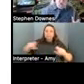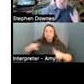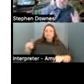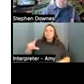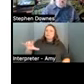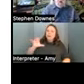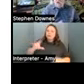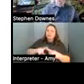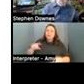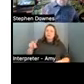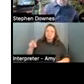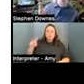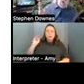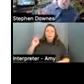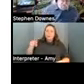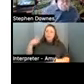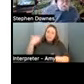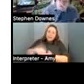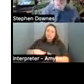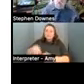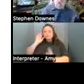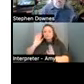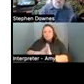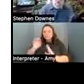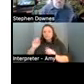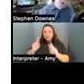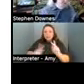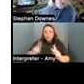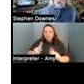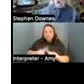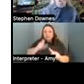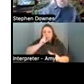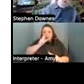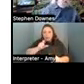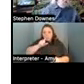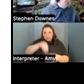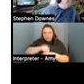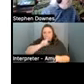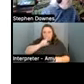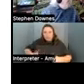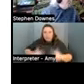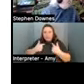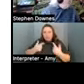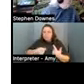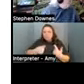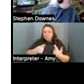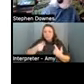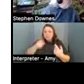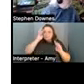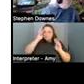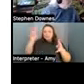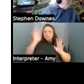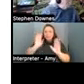pictures of people convincing pictures of people who don't exist they're just composite images um